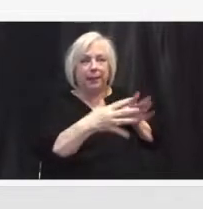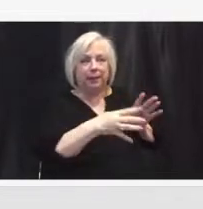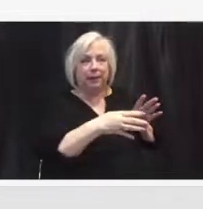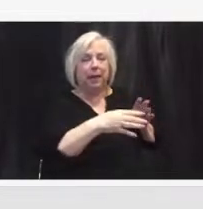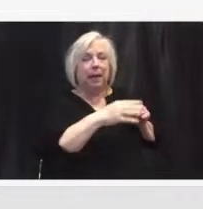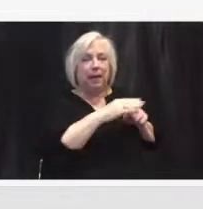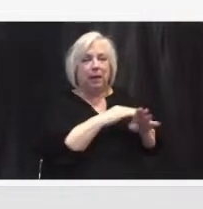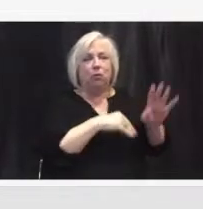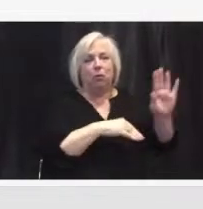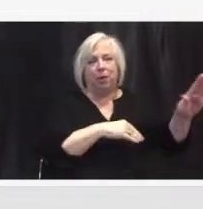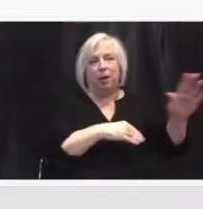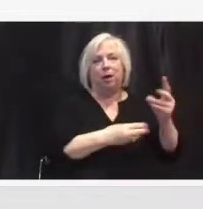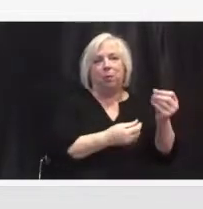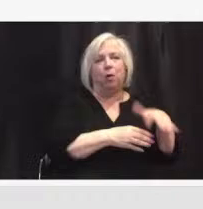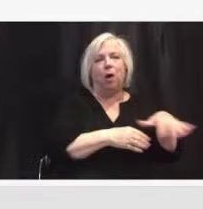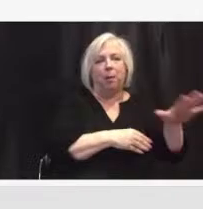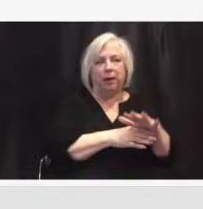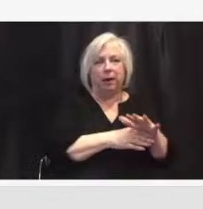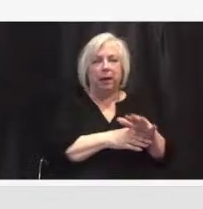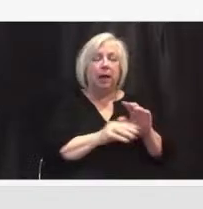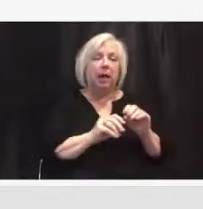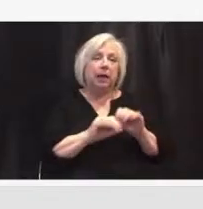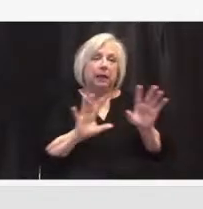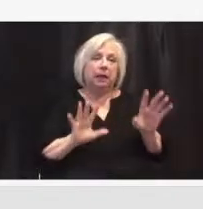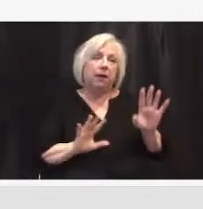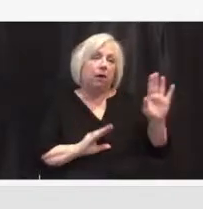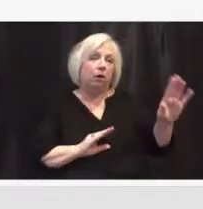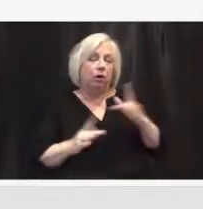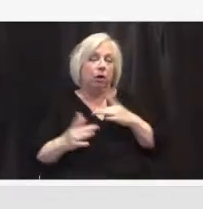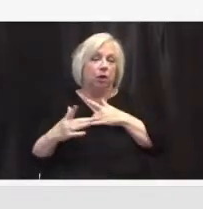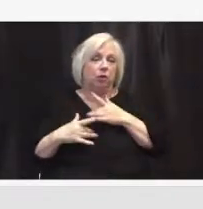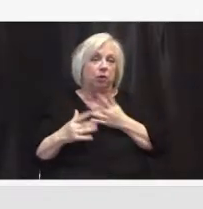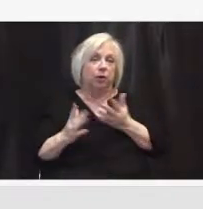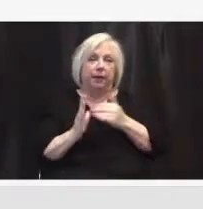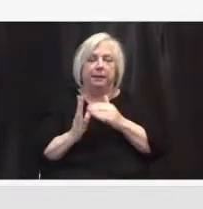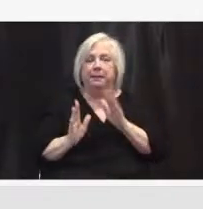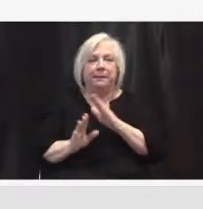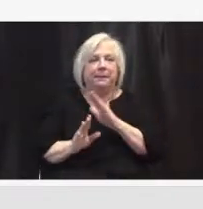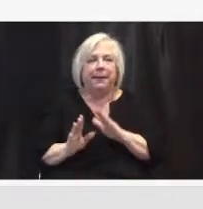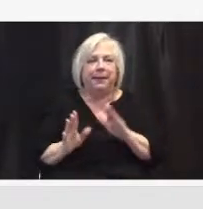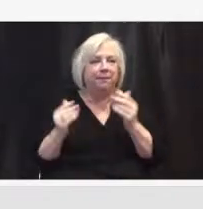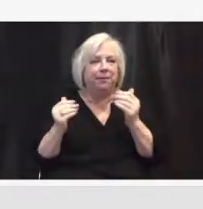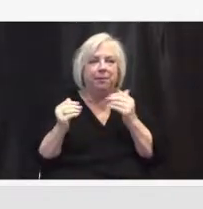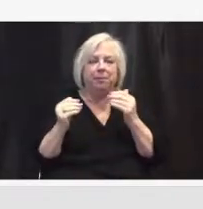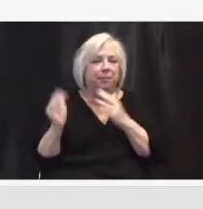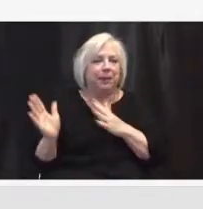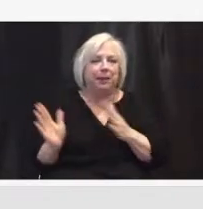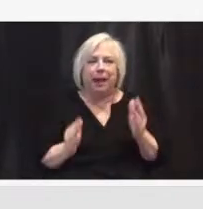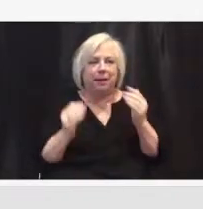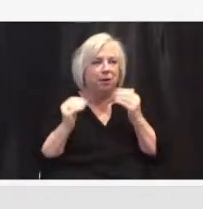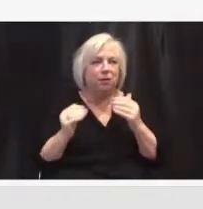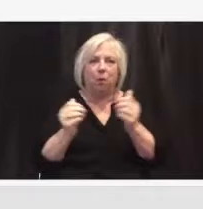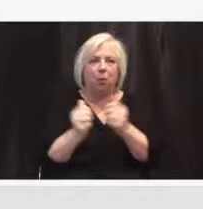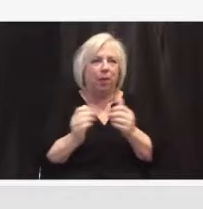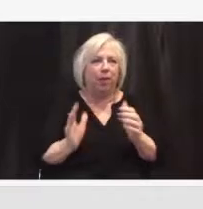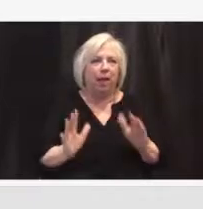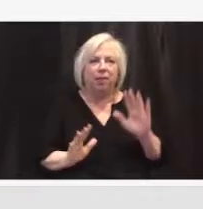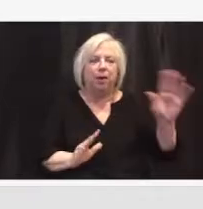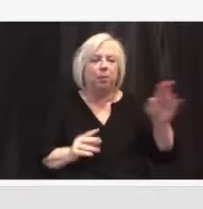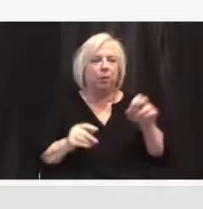And just to clarify her concern again, I was never intending to move forward without their permission and bringing to